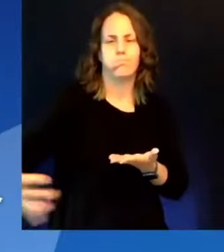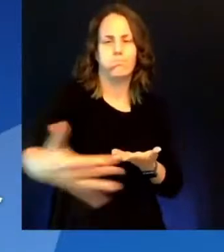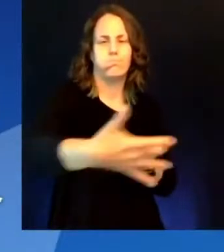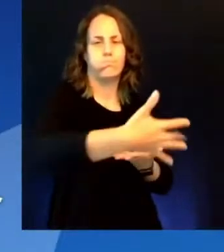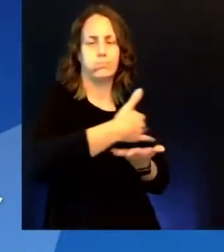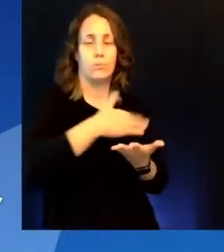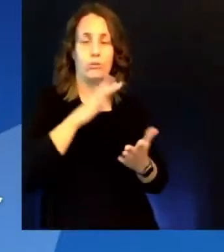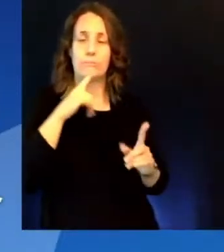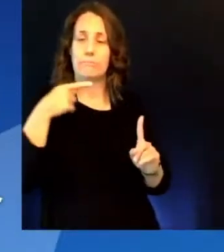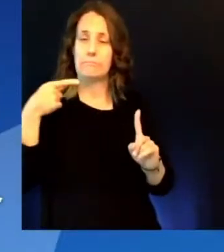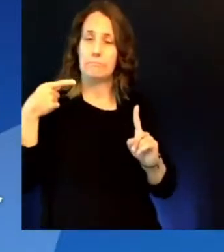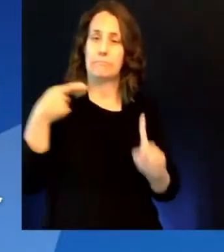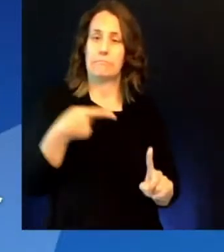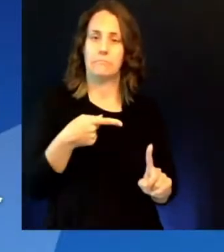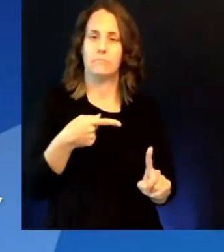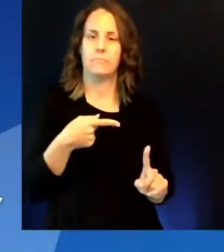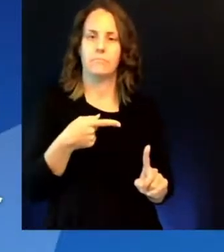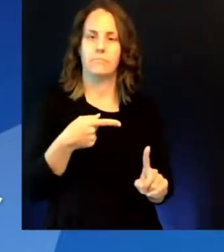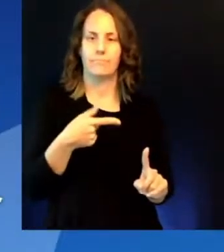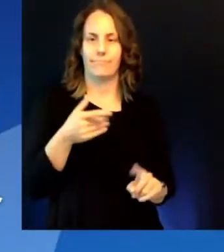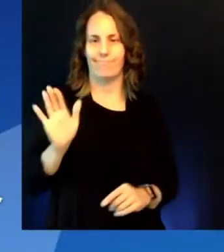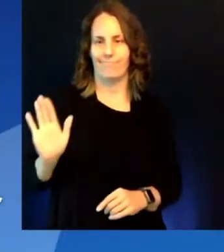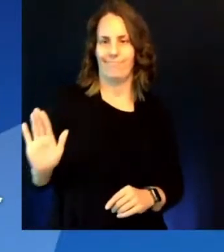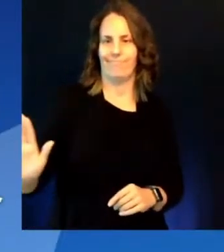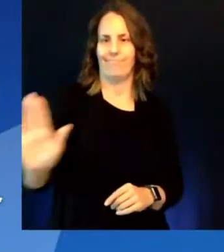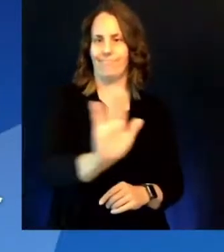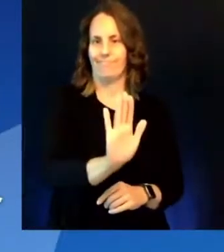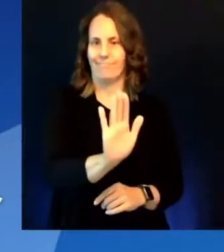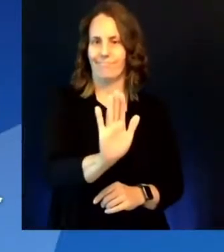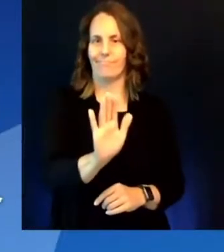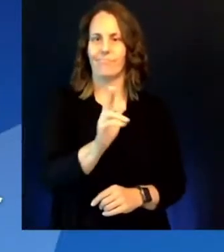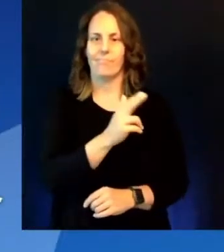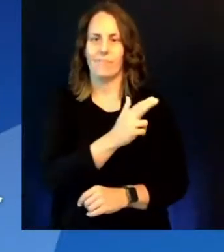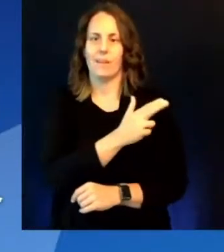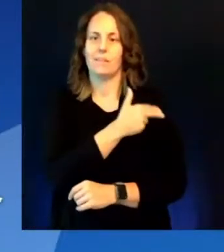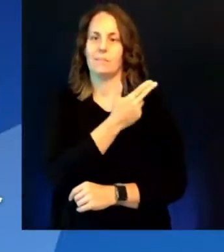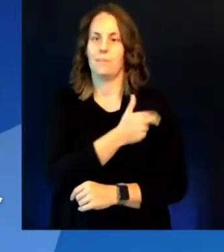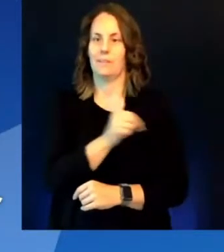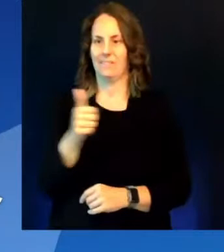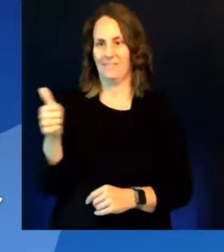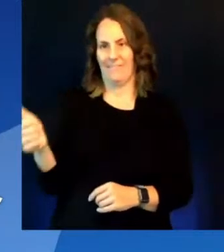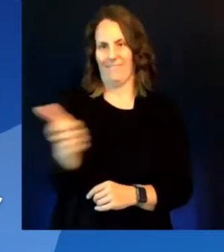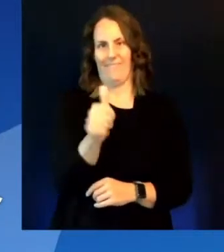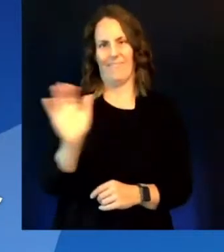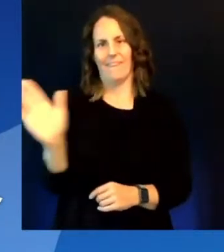Thank you. Now to Mary Jo Ola from TMJ4 in Milwaukee. Mary Jo.